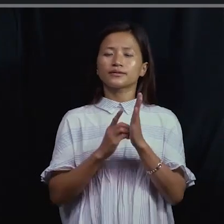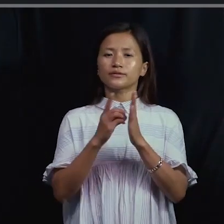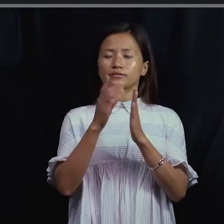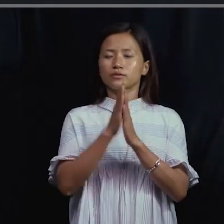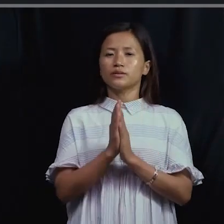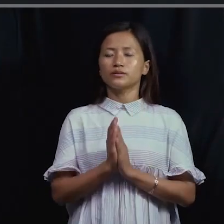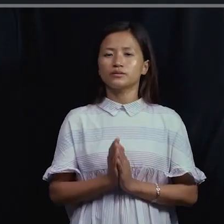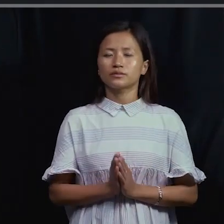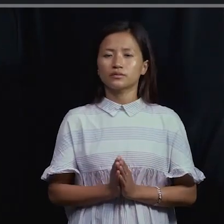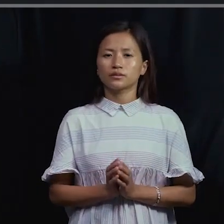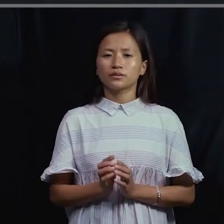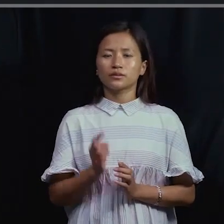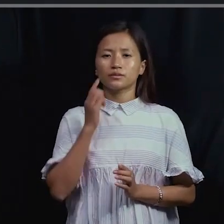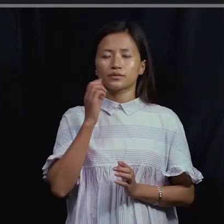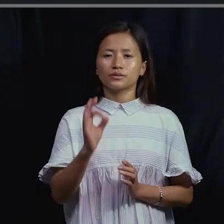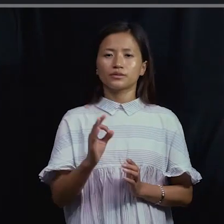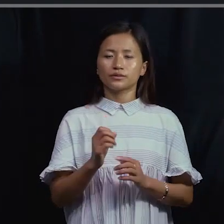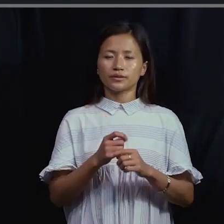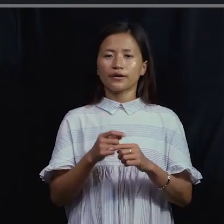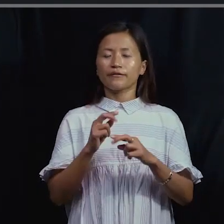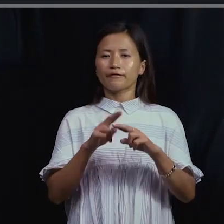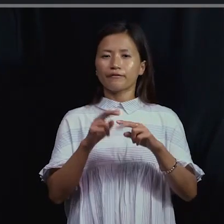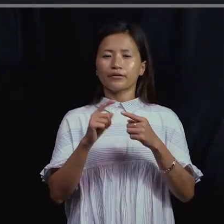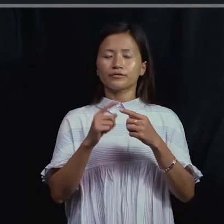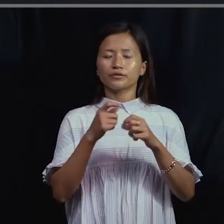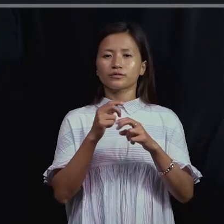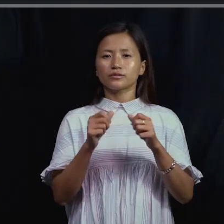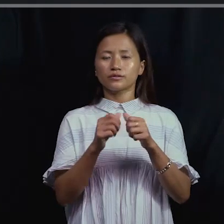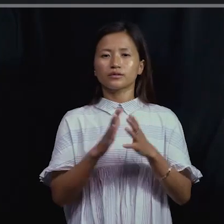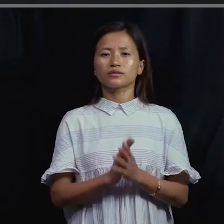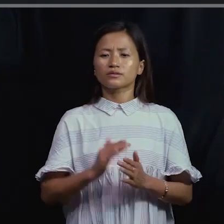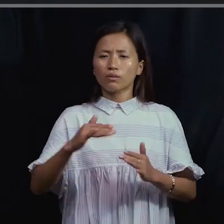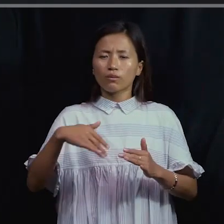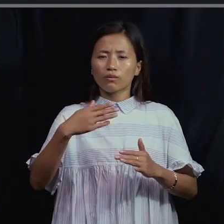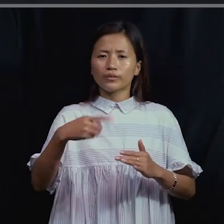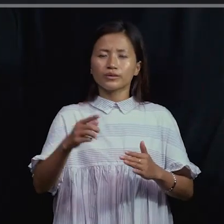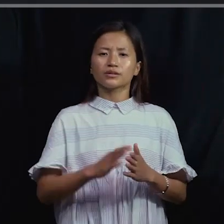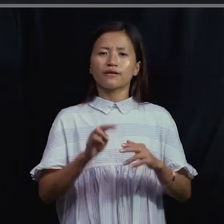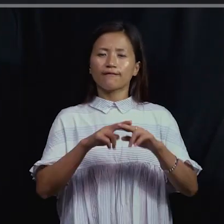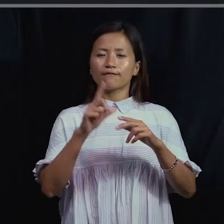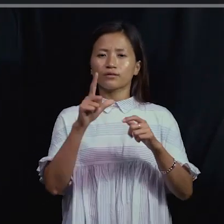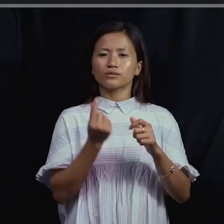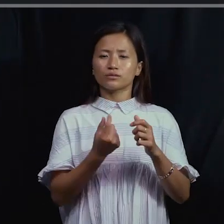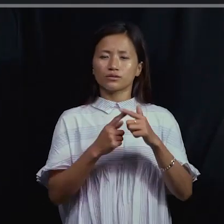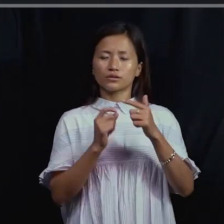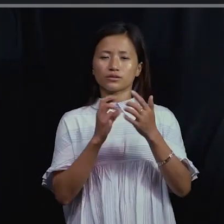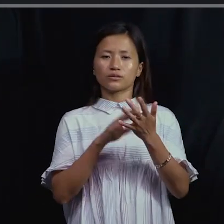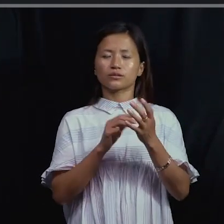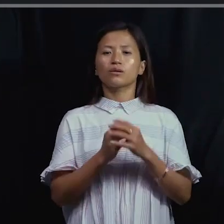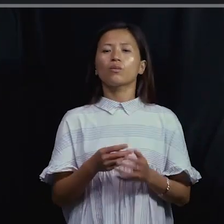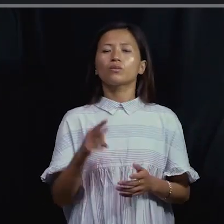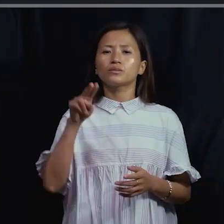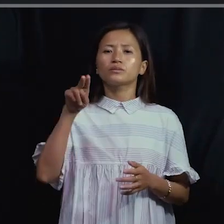one important feature is that the emotion is always fluctuating. That is why, what do you mean by